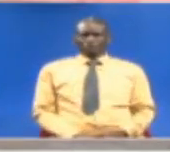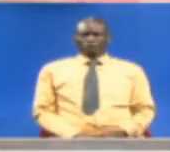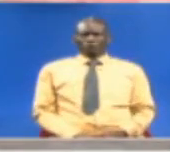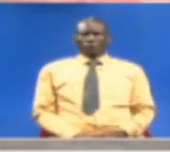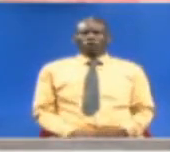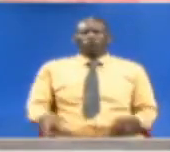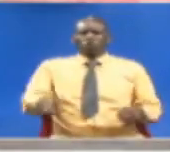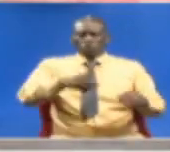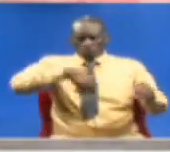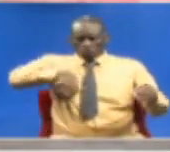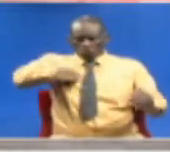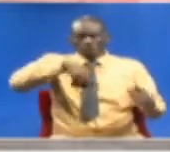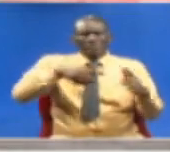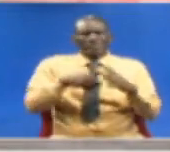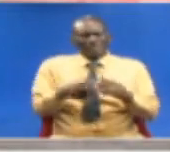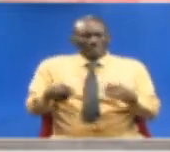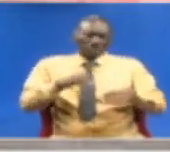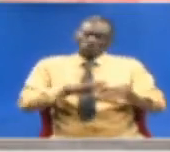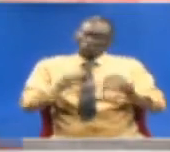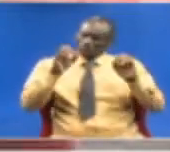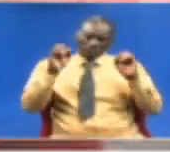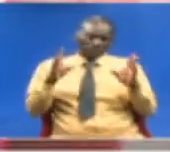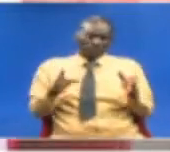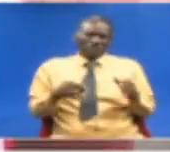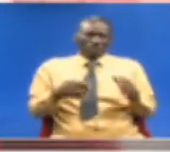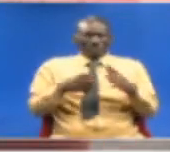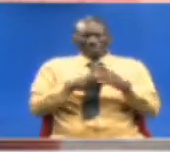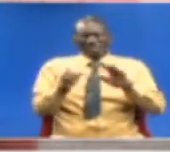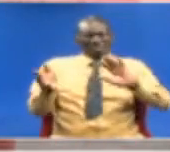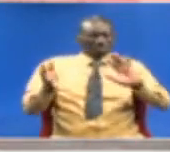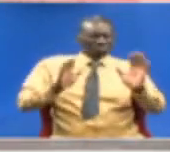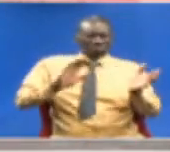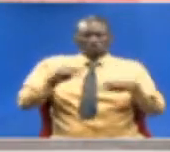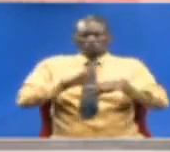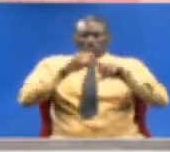We started very badly, not very badly, but not well, but we're going to do